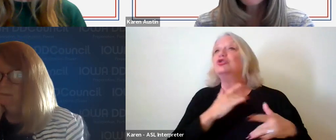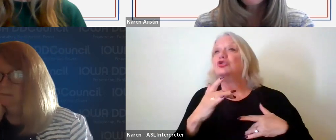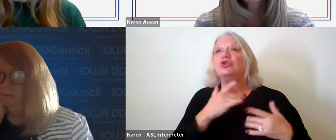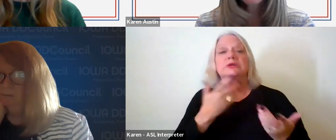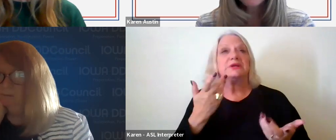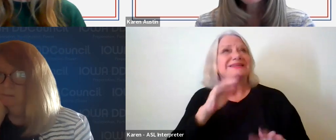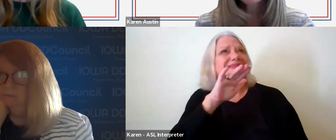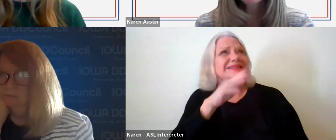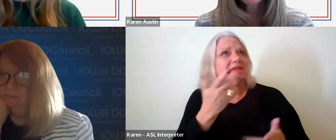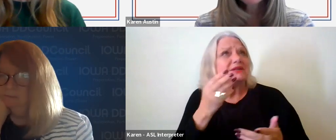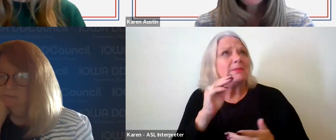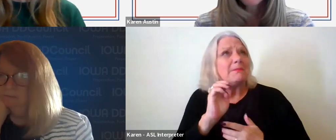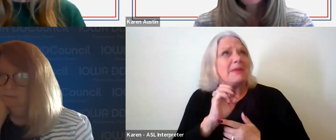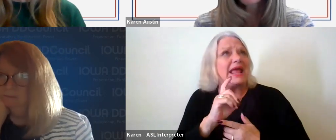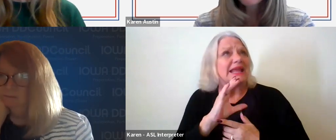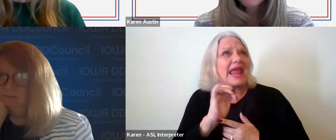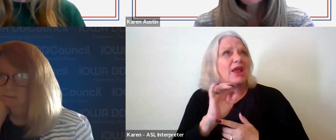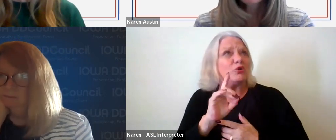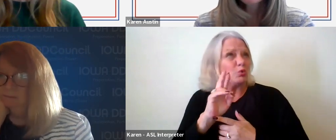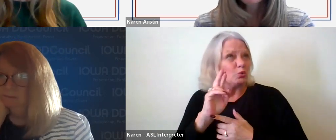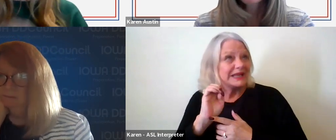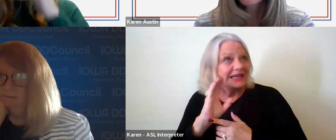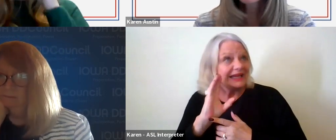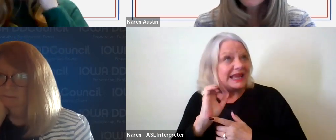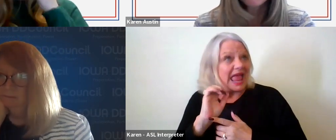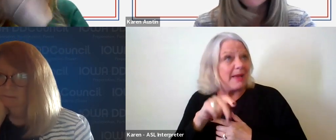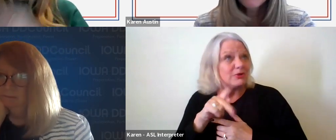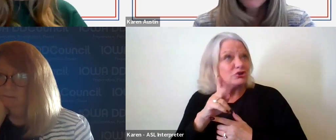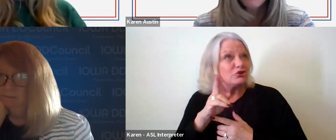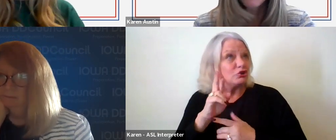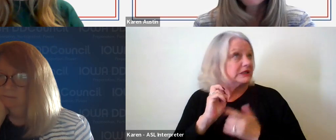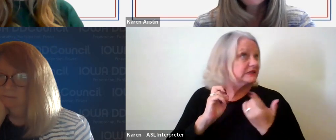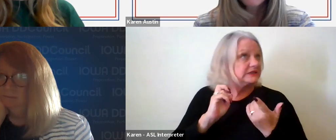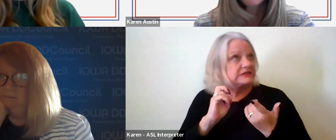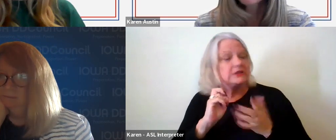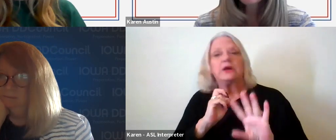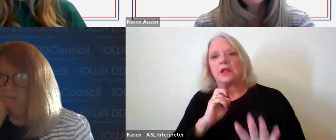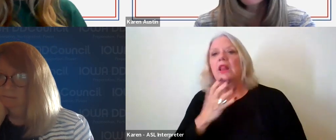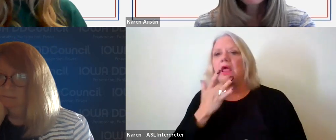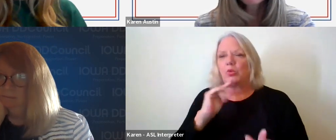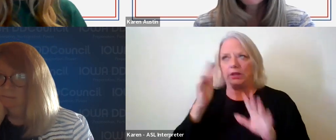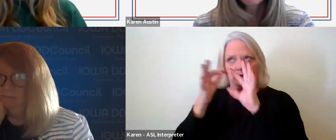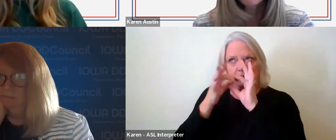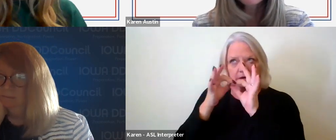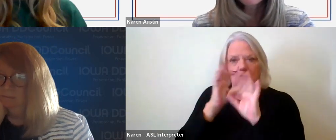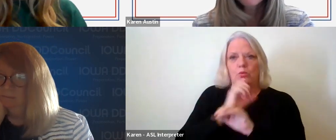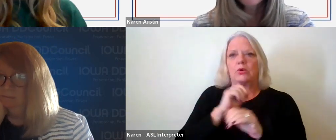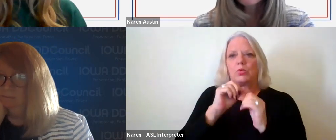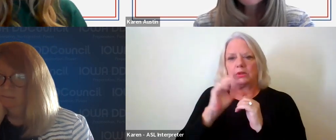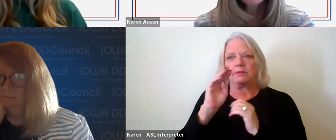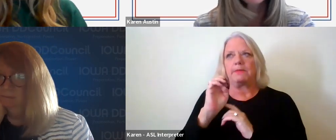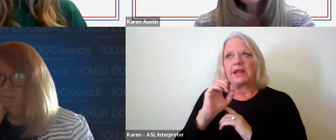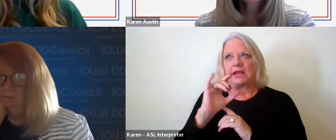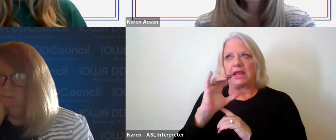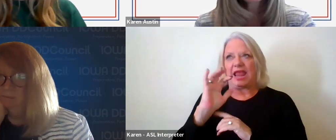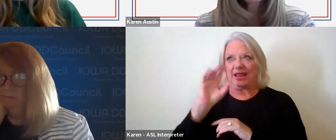know, the Medicaid recapture provision. We were able to work together. You know, we worked with